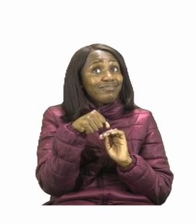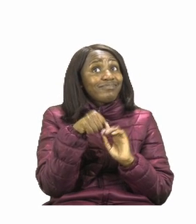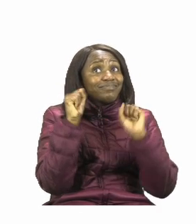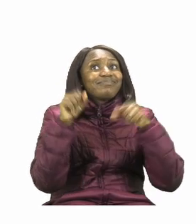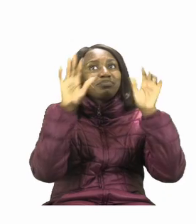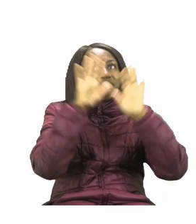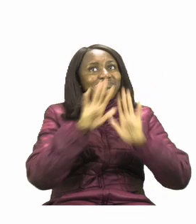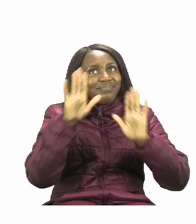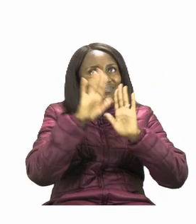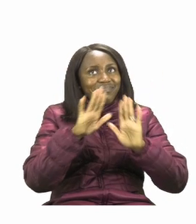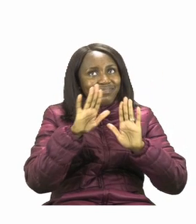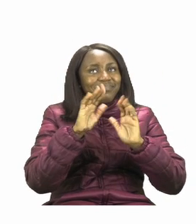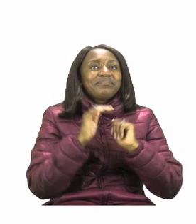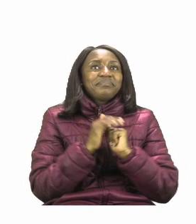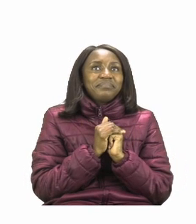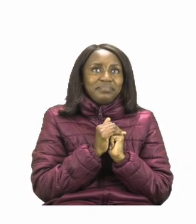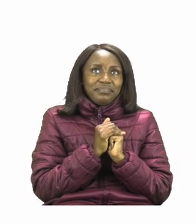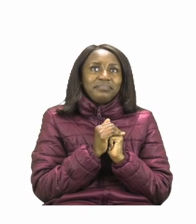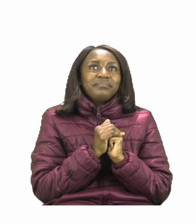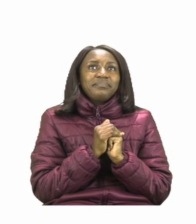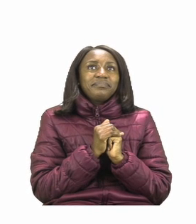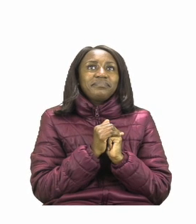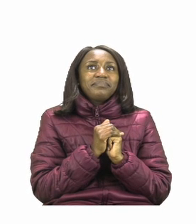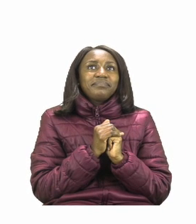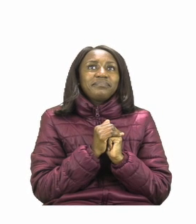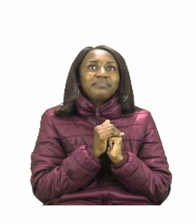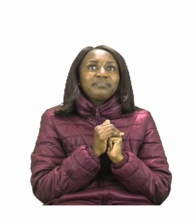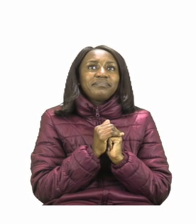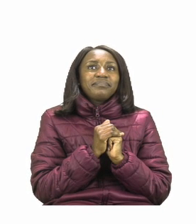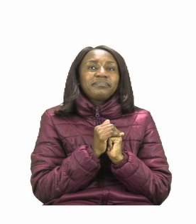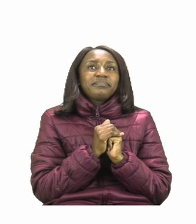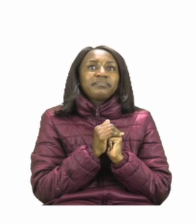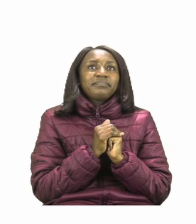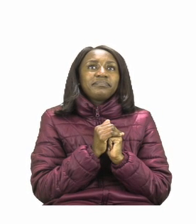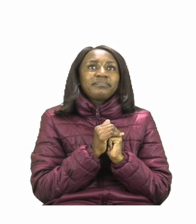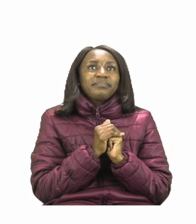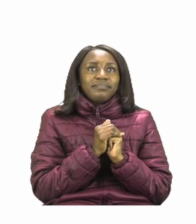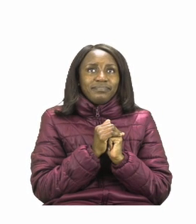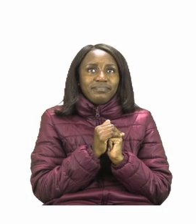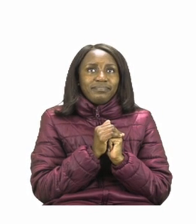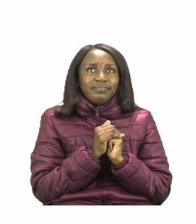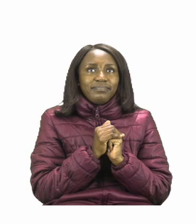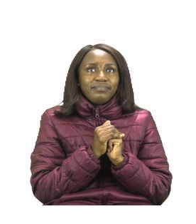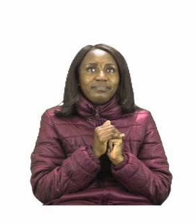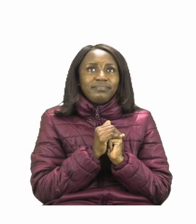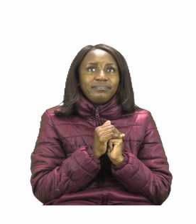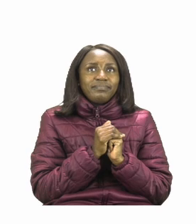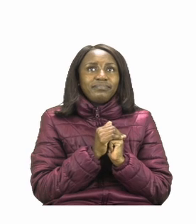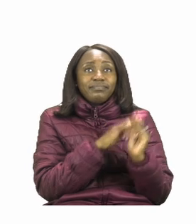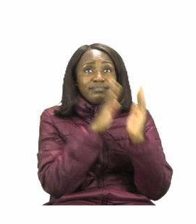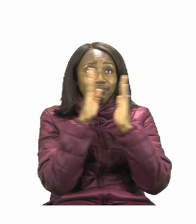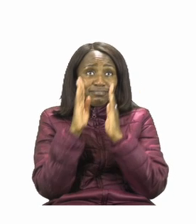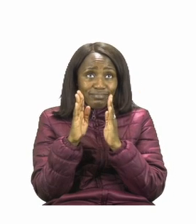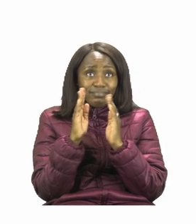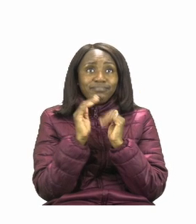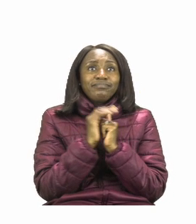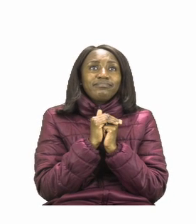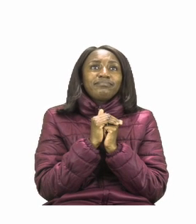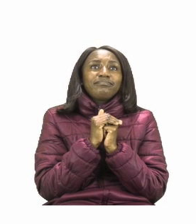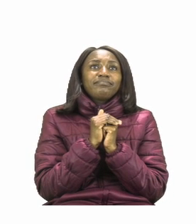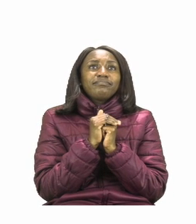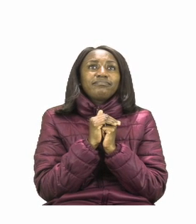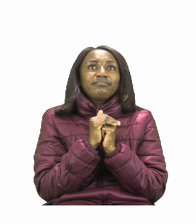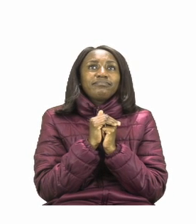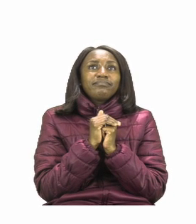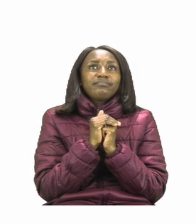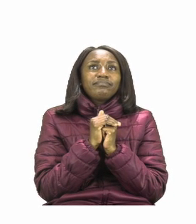color it. But if you think this is dangerous, I would like you to cross it out. The second thing that we can see is a